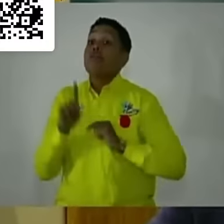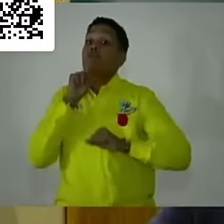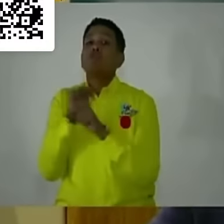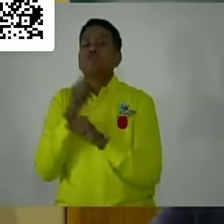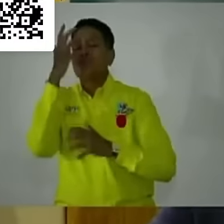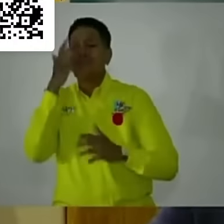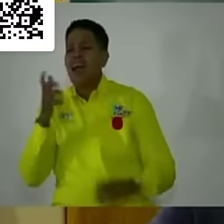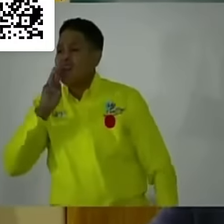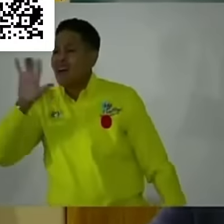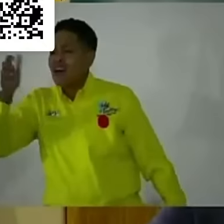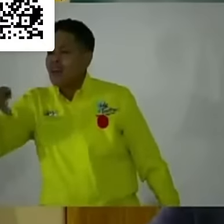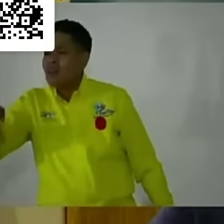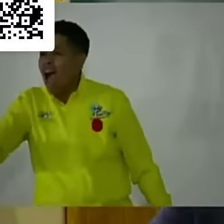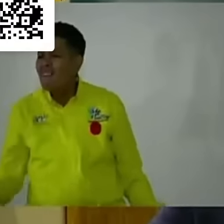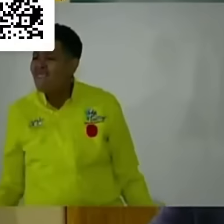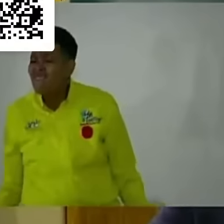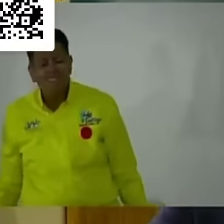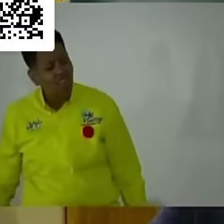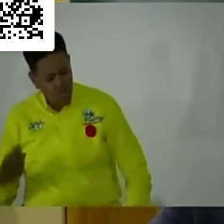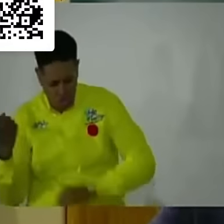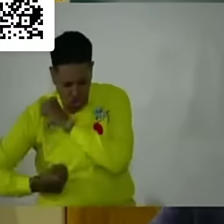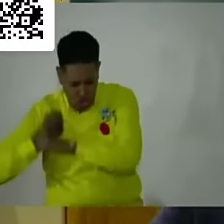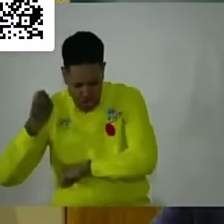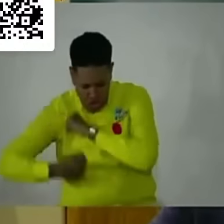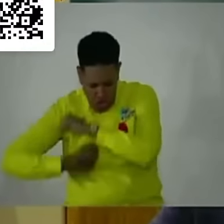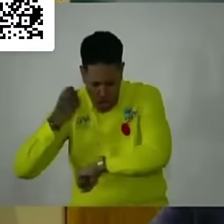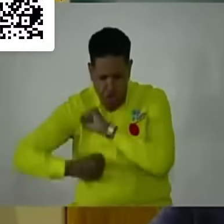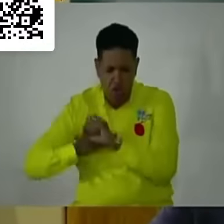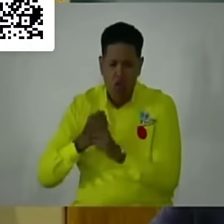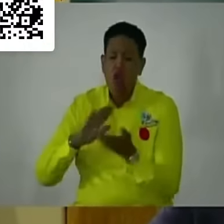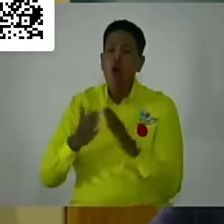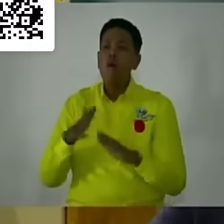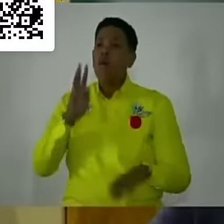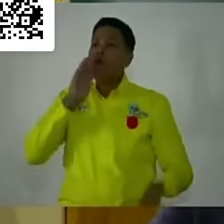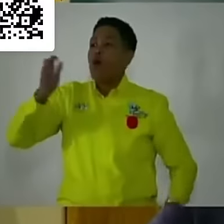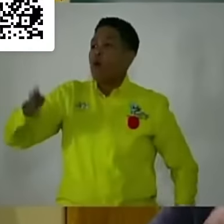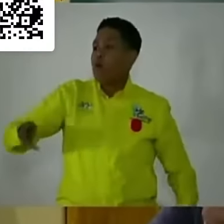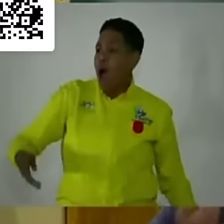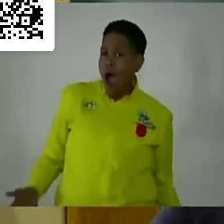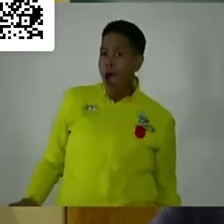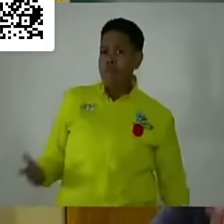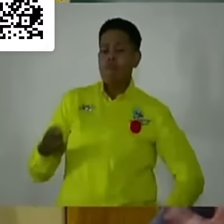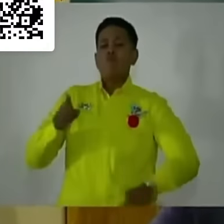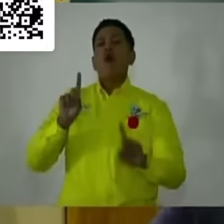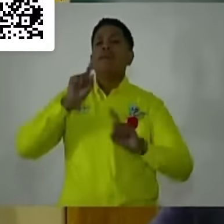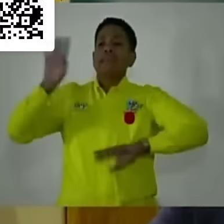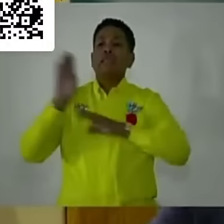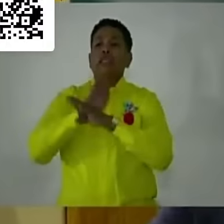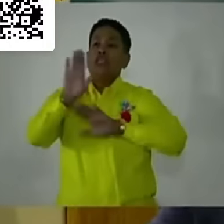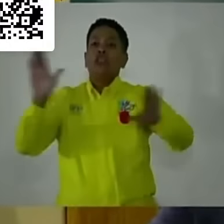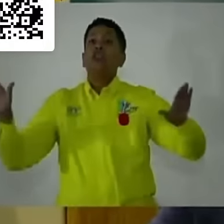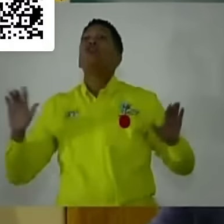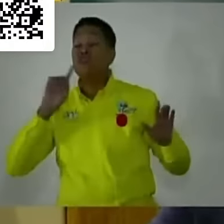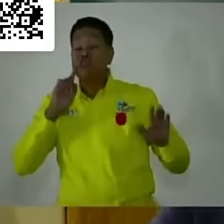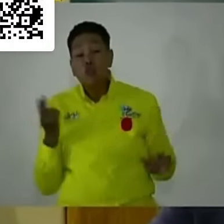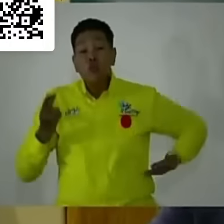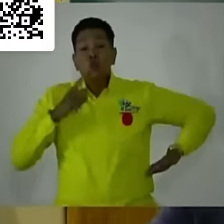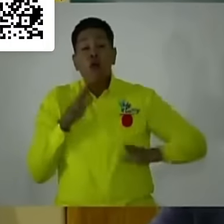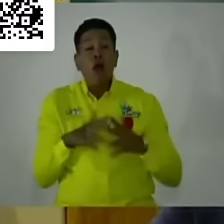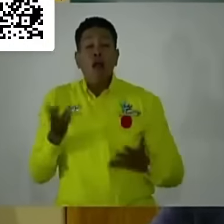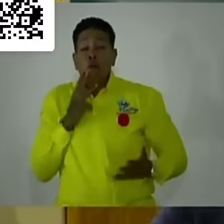travesty that over the years, these communities have gone without pipe water while the industry does use a lot of